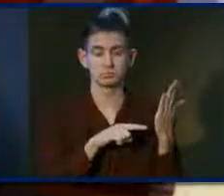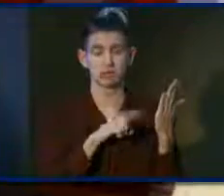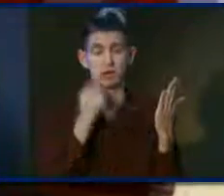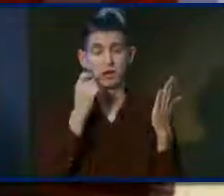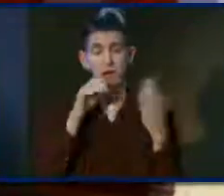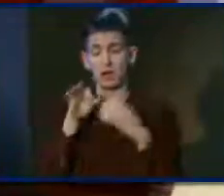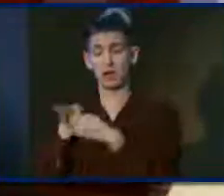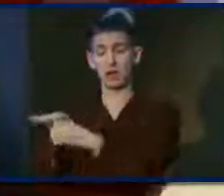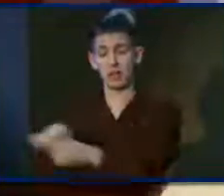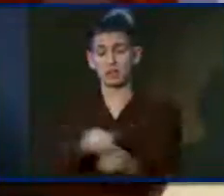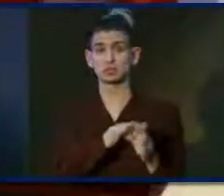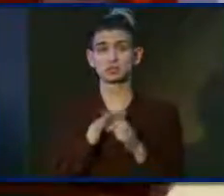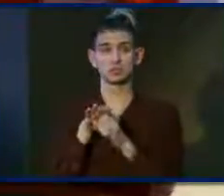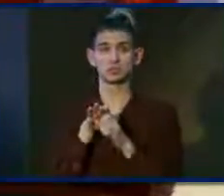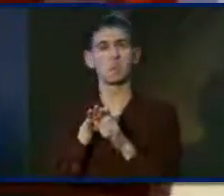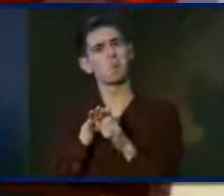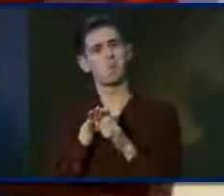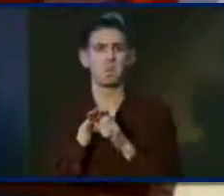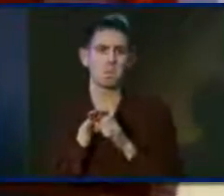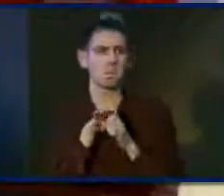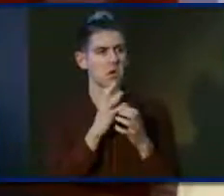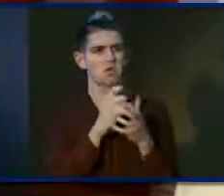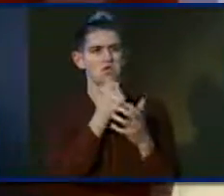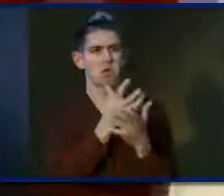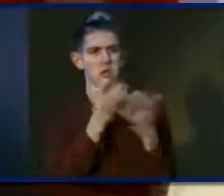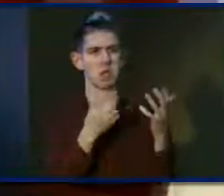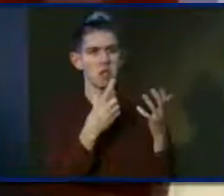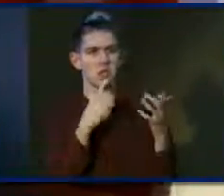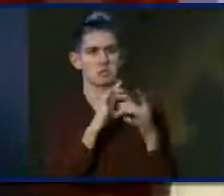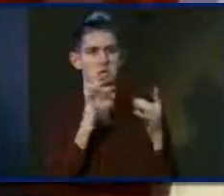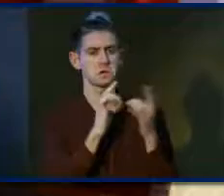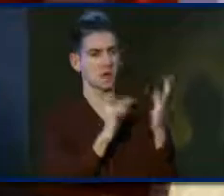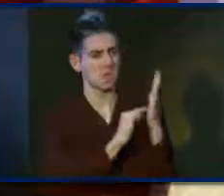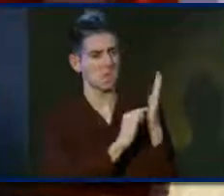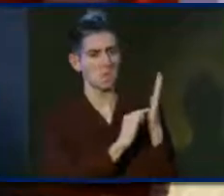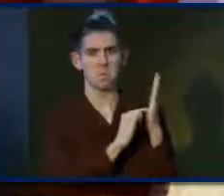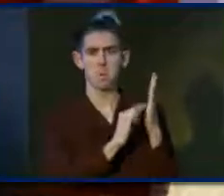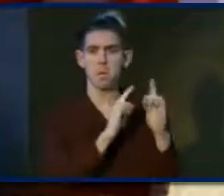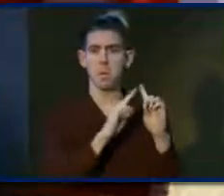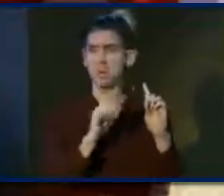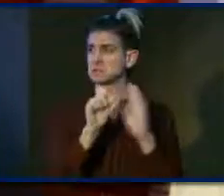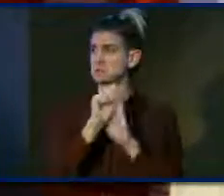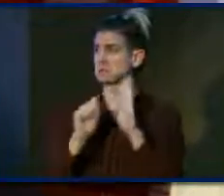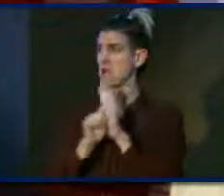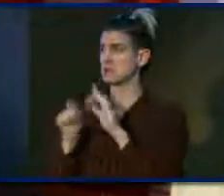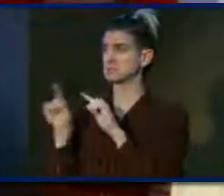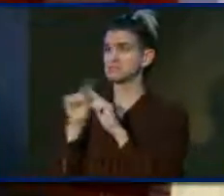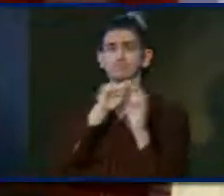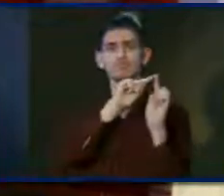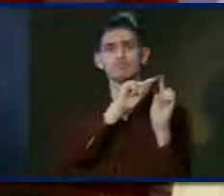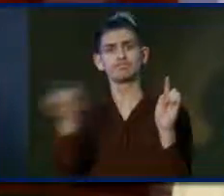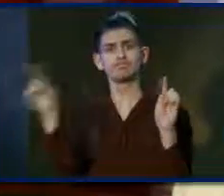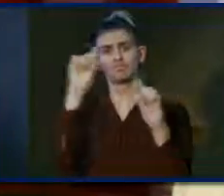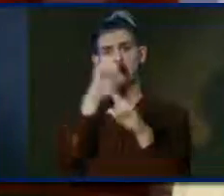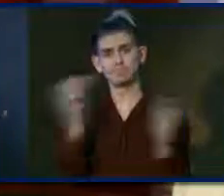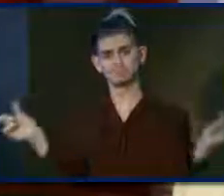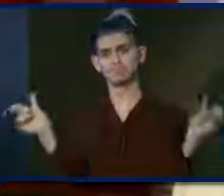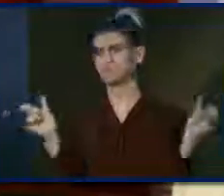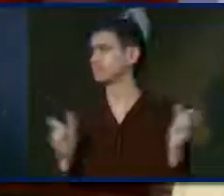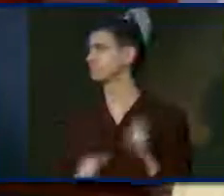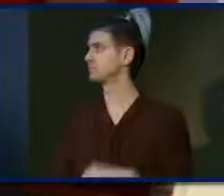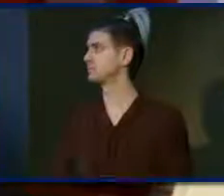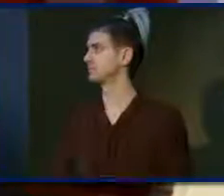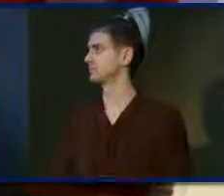right? There's sort of the Electoral College is created, but what states do with that is up to states. So we are supposed to be leading